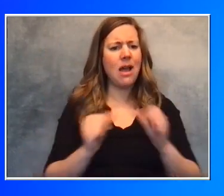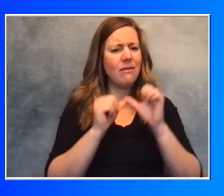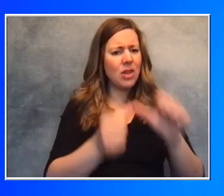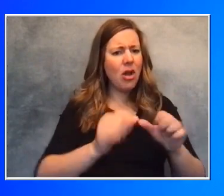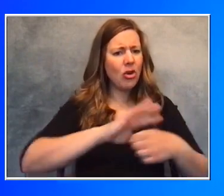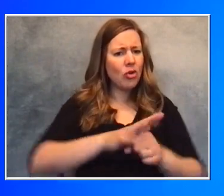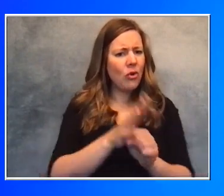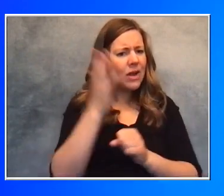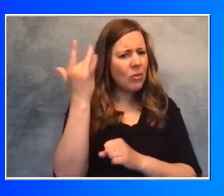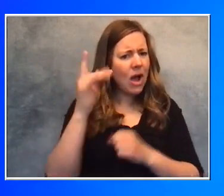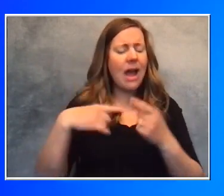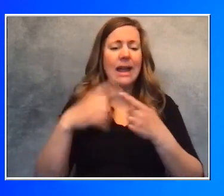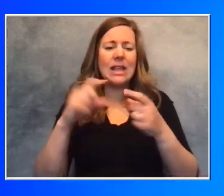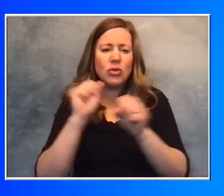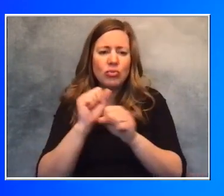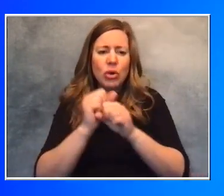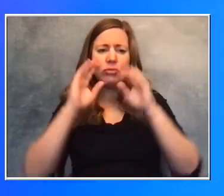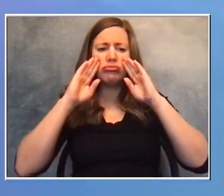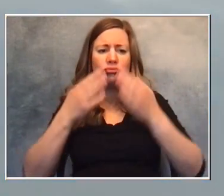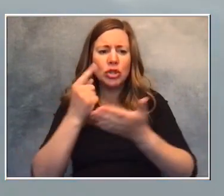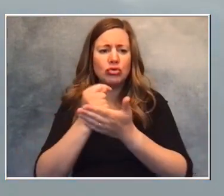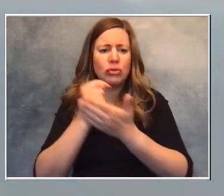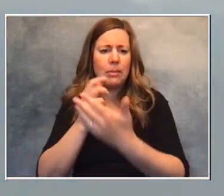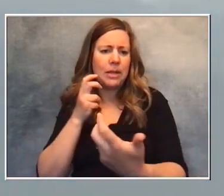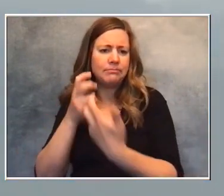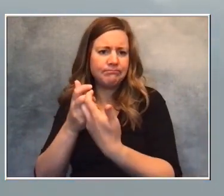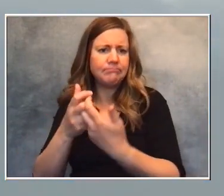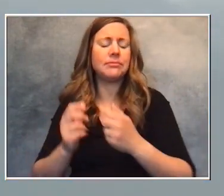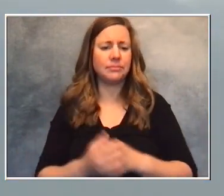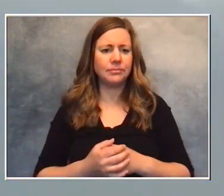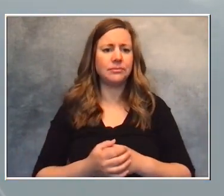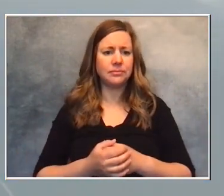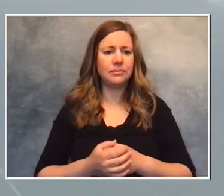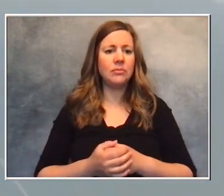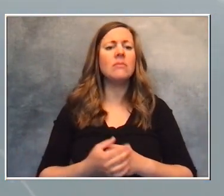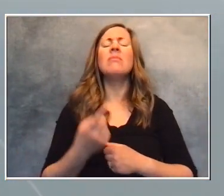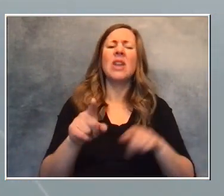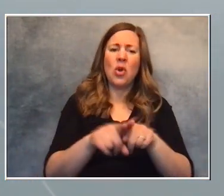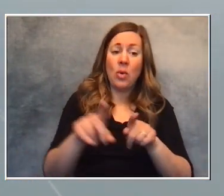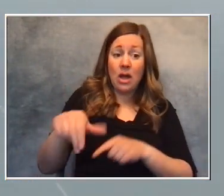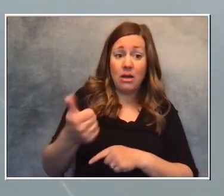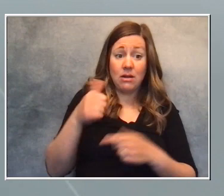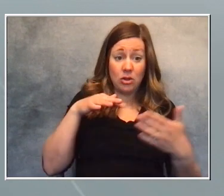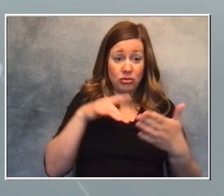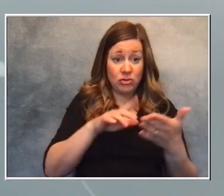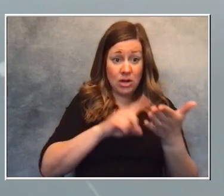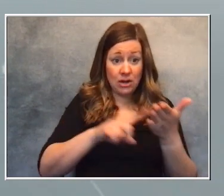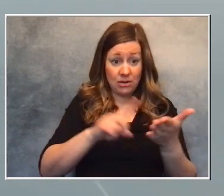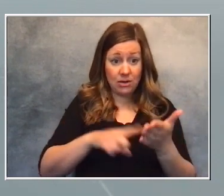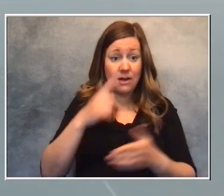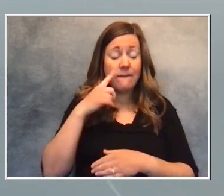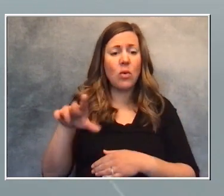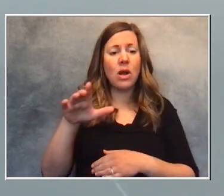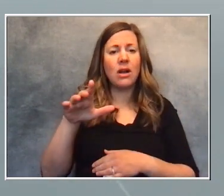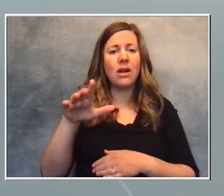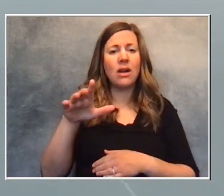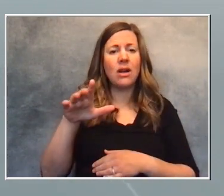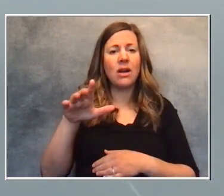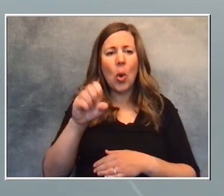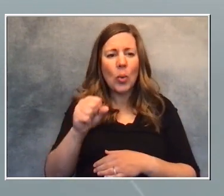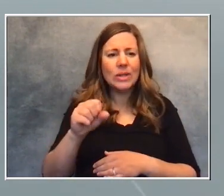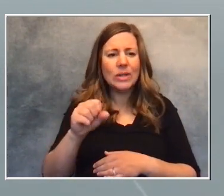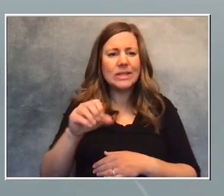develop treatments. All right, so Edward Levine, there's another study of diagnostic codes that revealed even some other patterns. Of